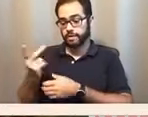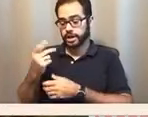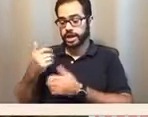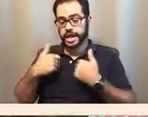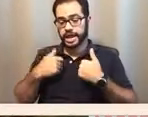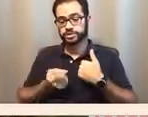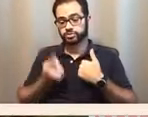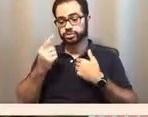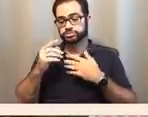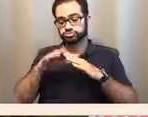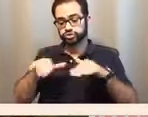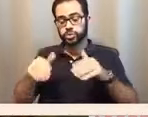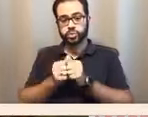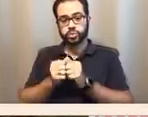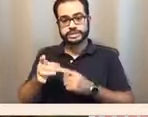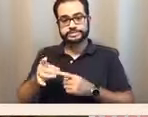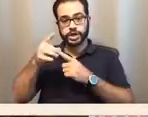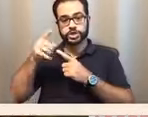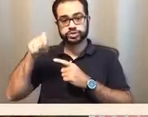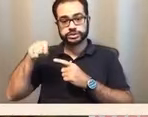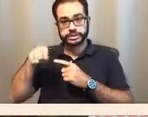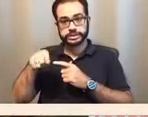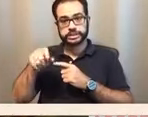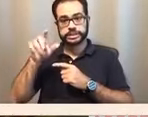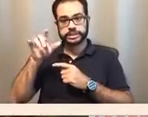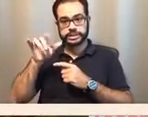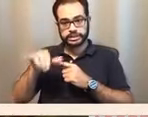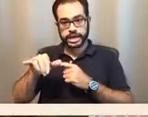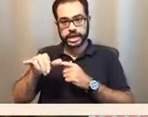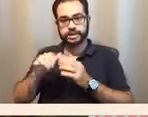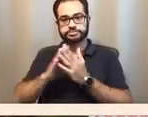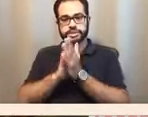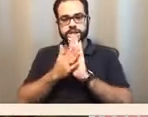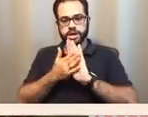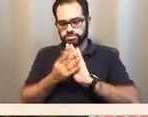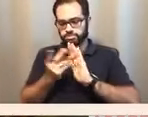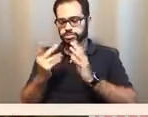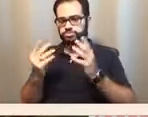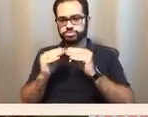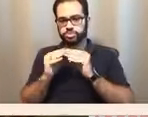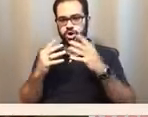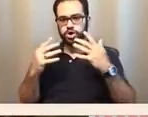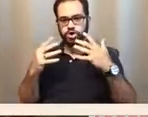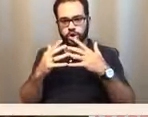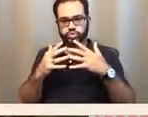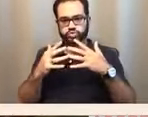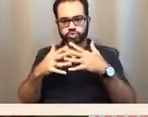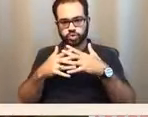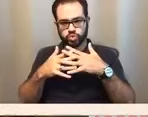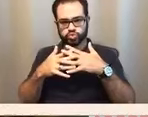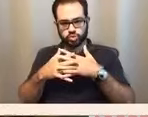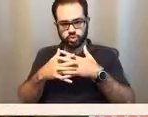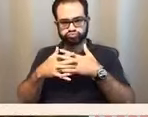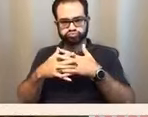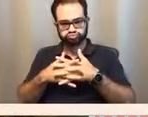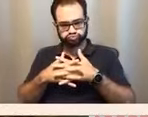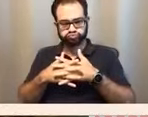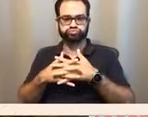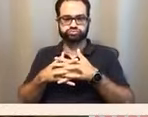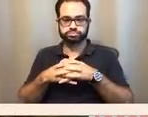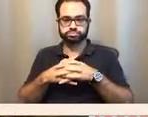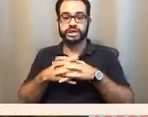that is a clarion call for us to get closer and closer together. Children